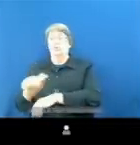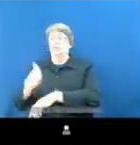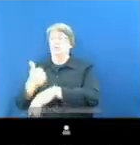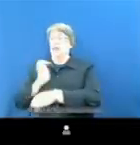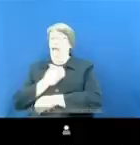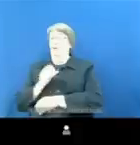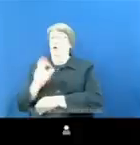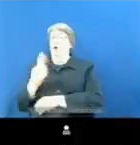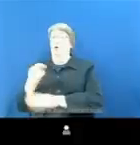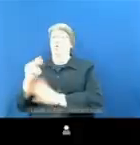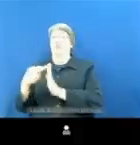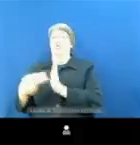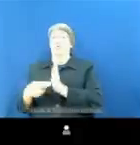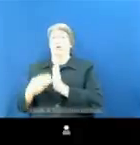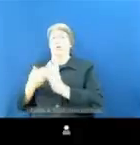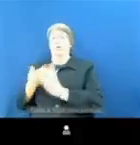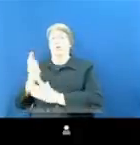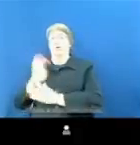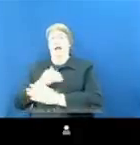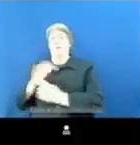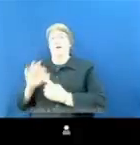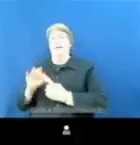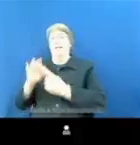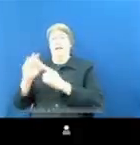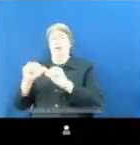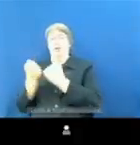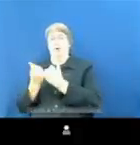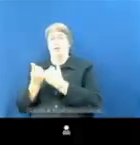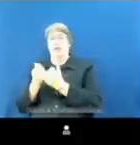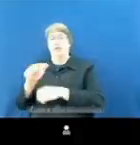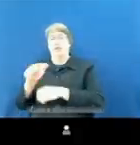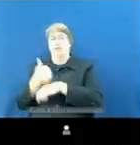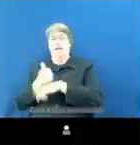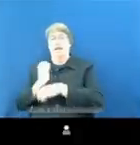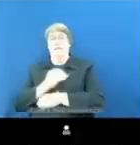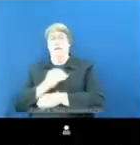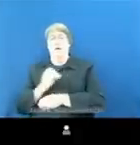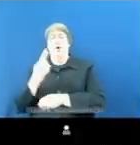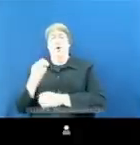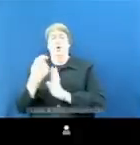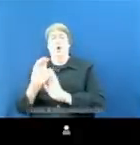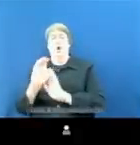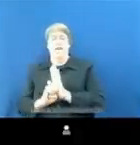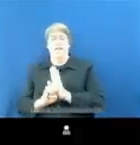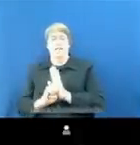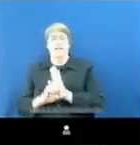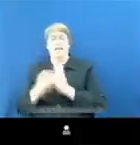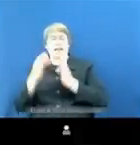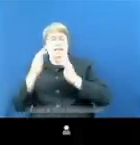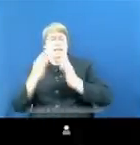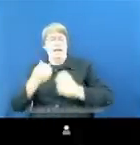our professional association, drafting our own ethics, and deciding what is and is not ethical